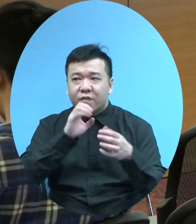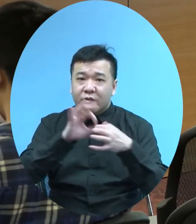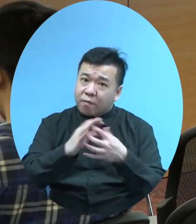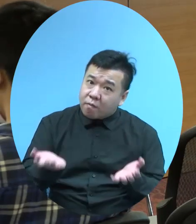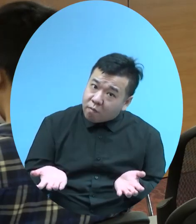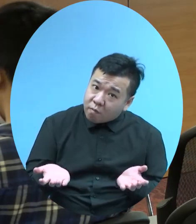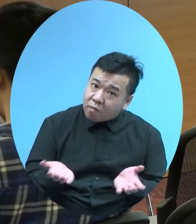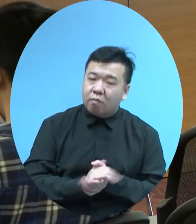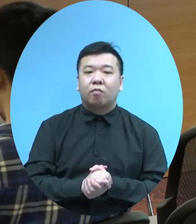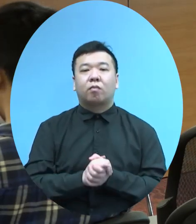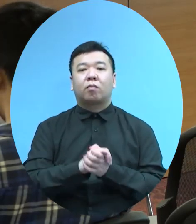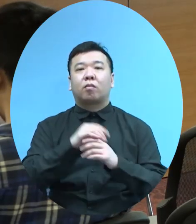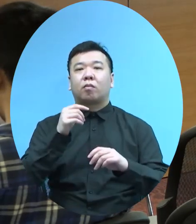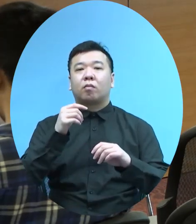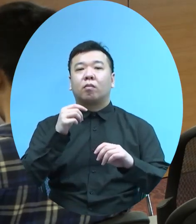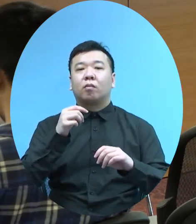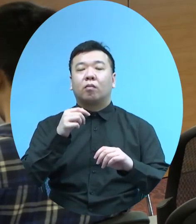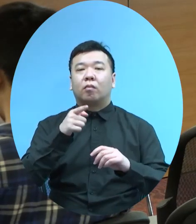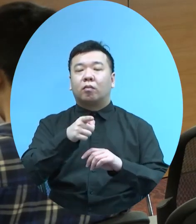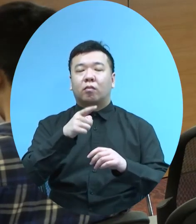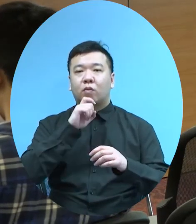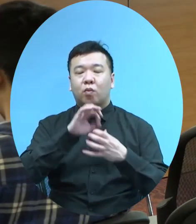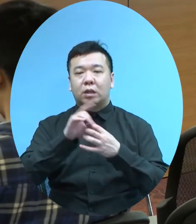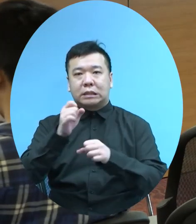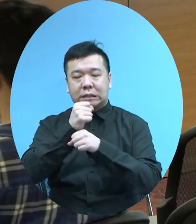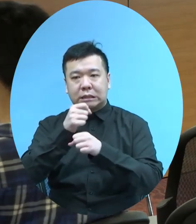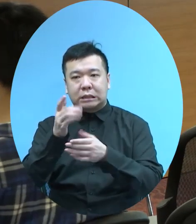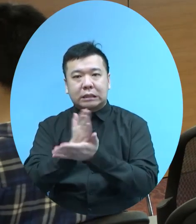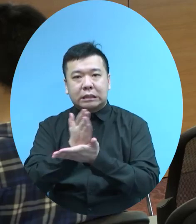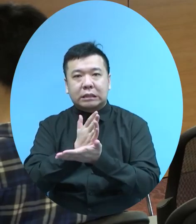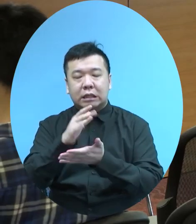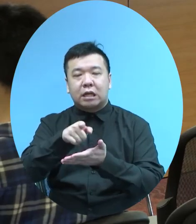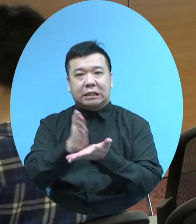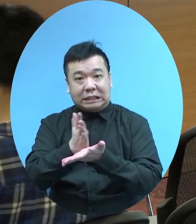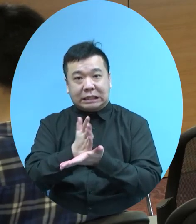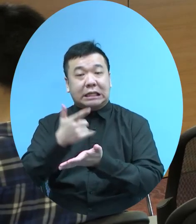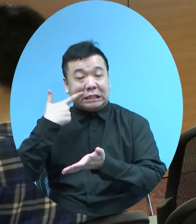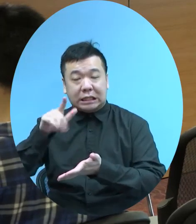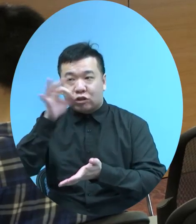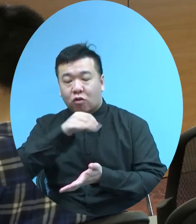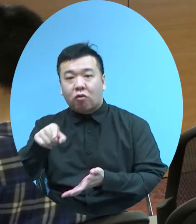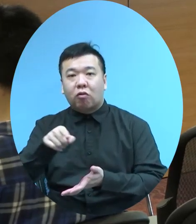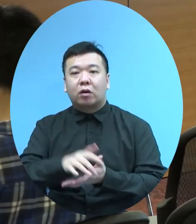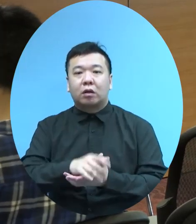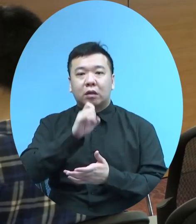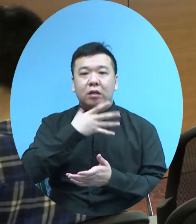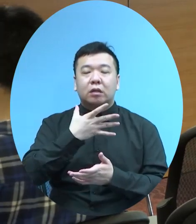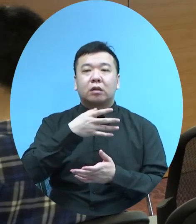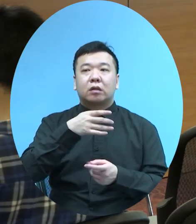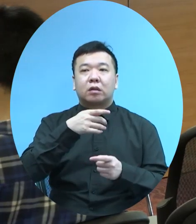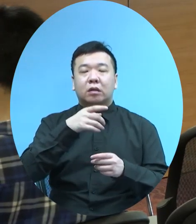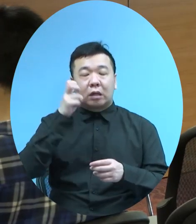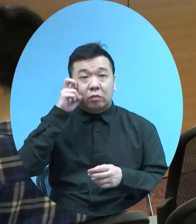antiviral drug. So do you have a rough timeline, like how many people do you expect will be tested, like for